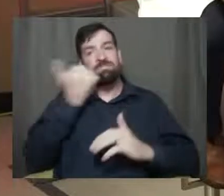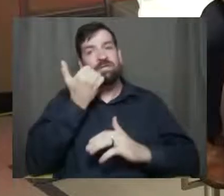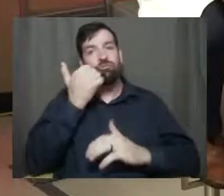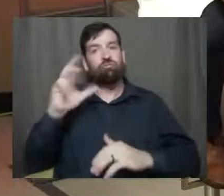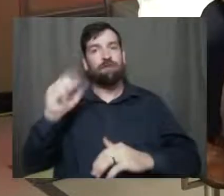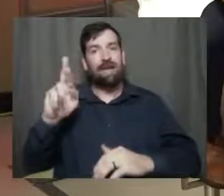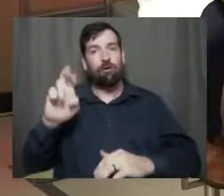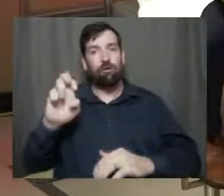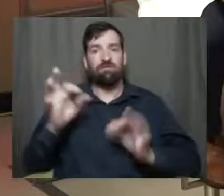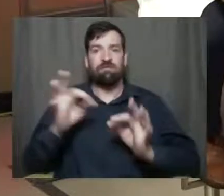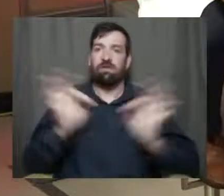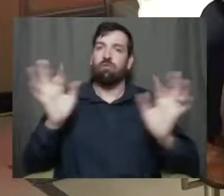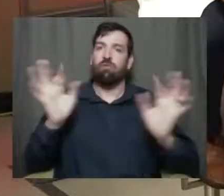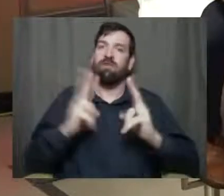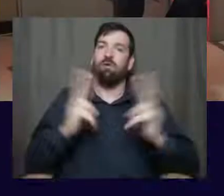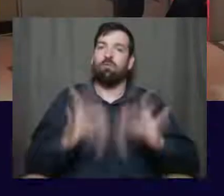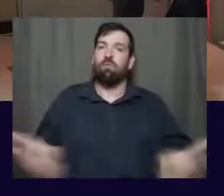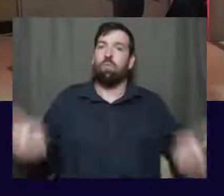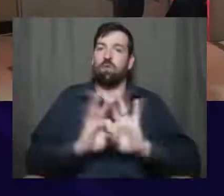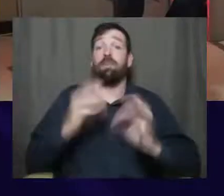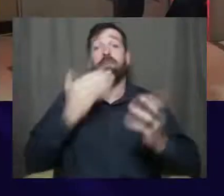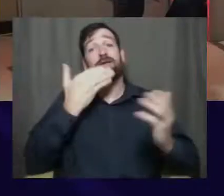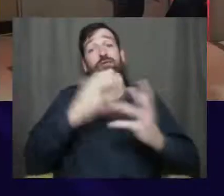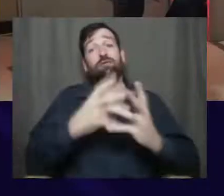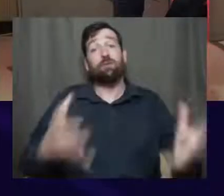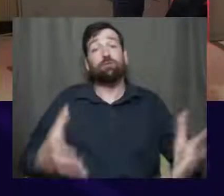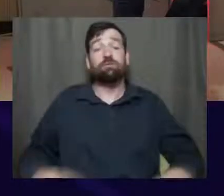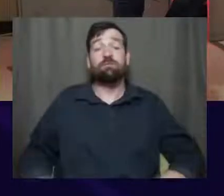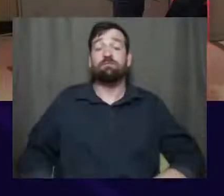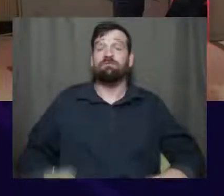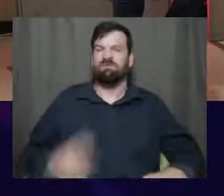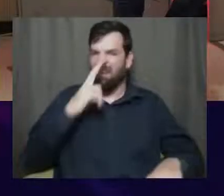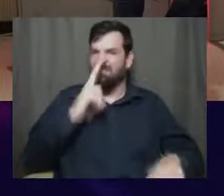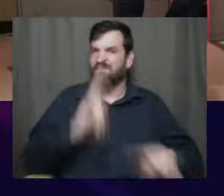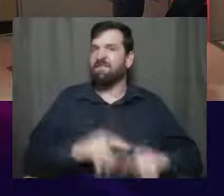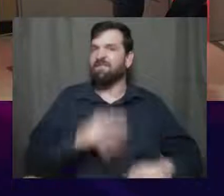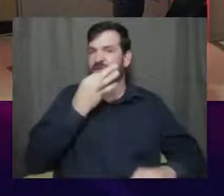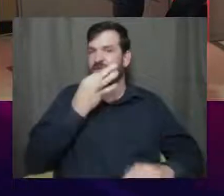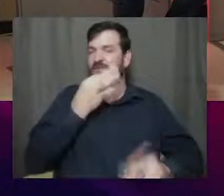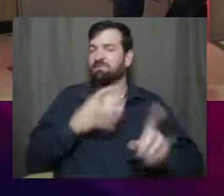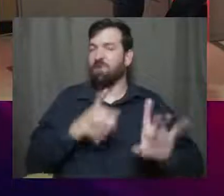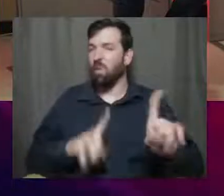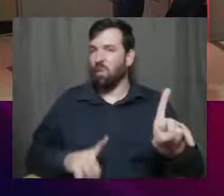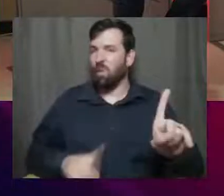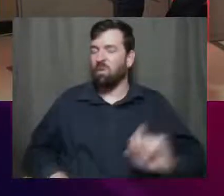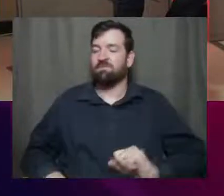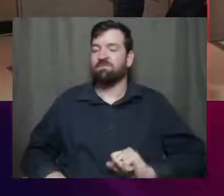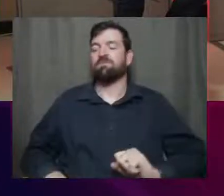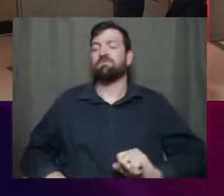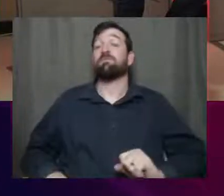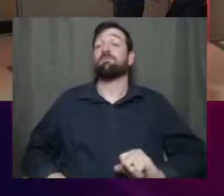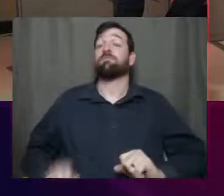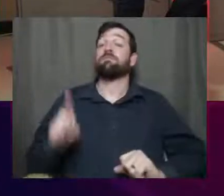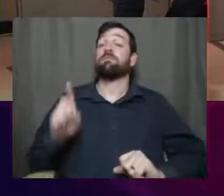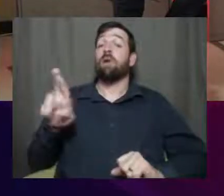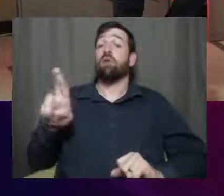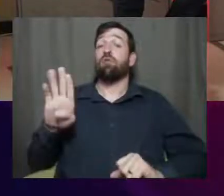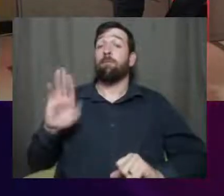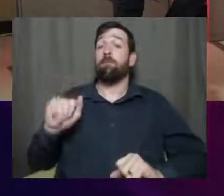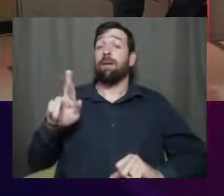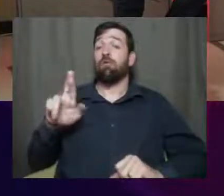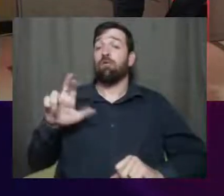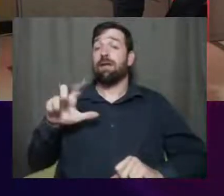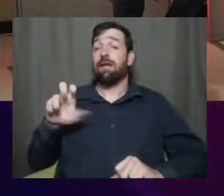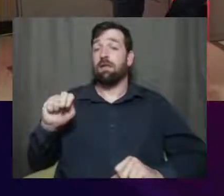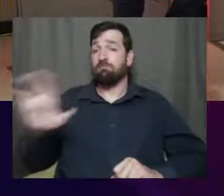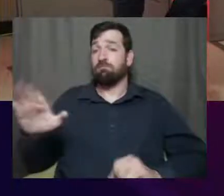that you brought that up, Dr. Sheldon. Thank you so much. We're going to have some fun with you here in just a moment, so hold on just a second. Dr. Berrigan, just your parting advice for us